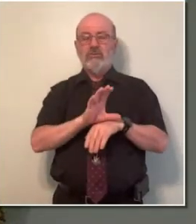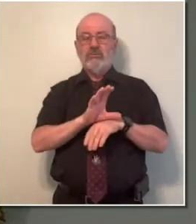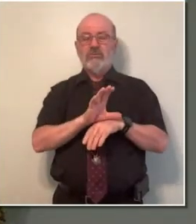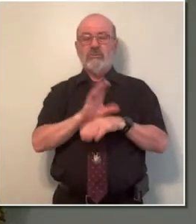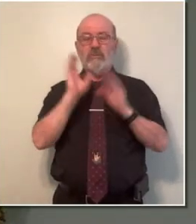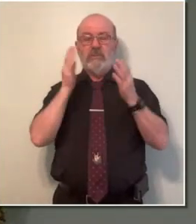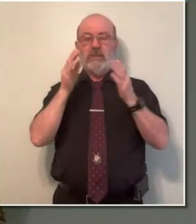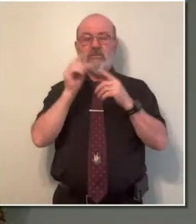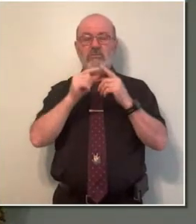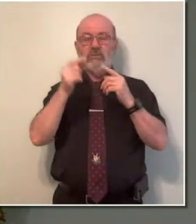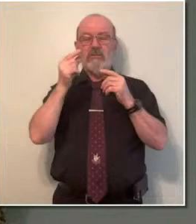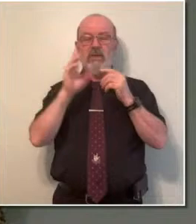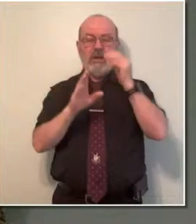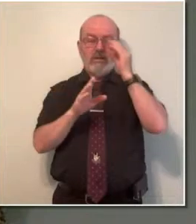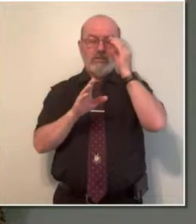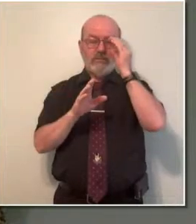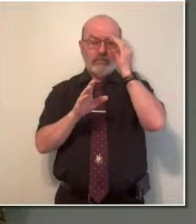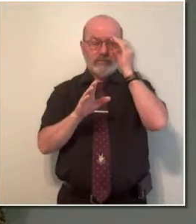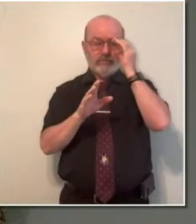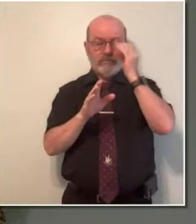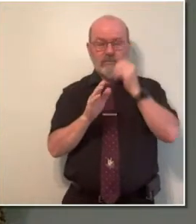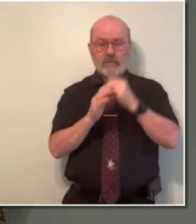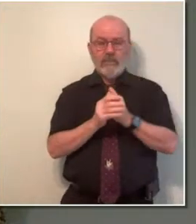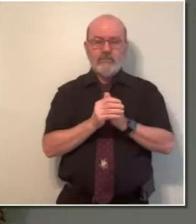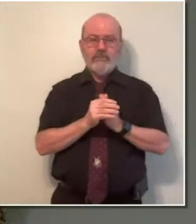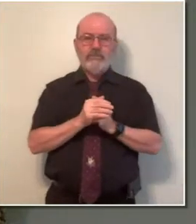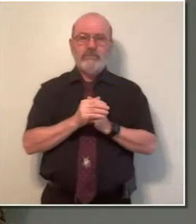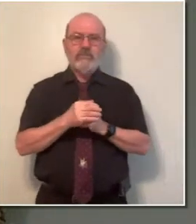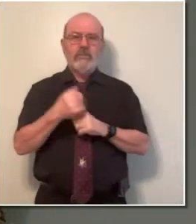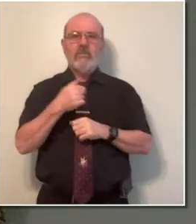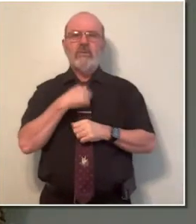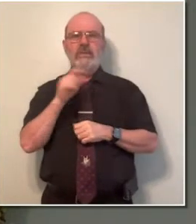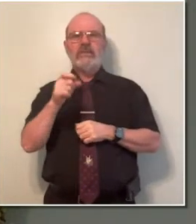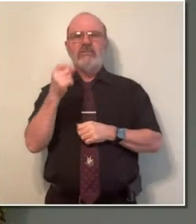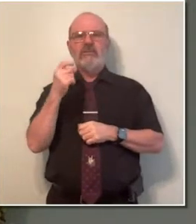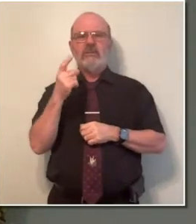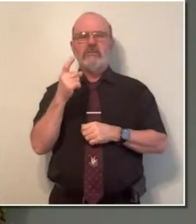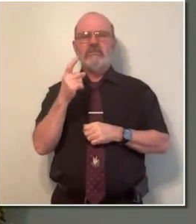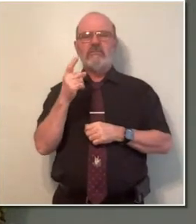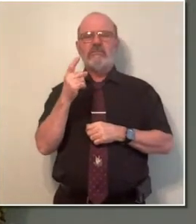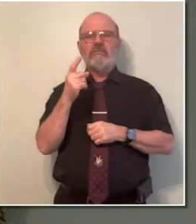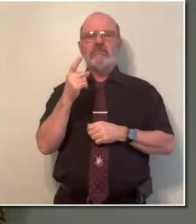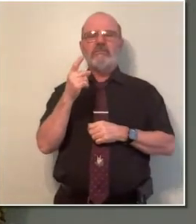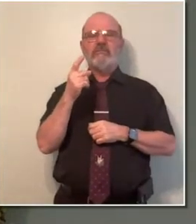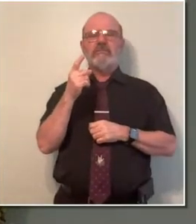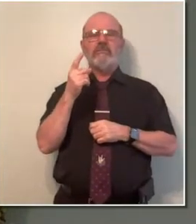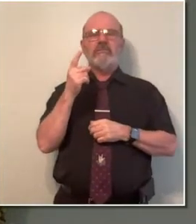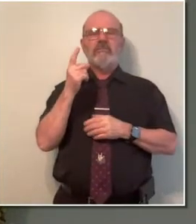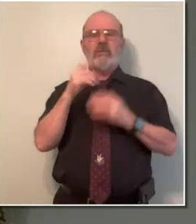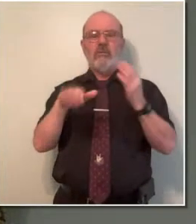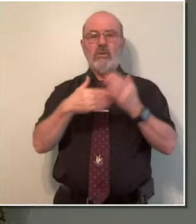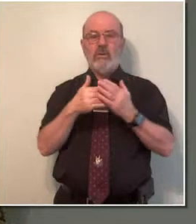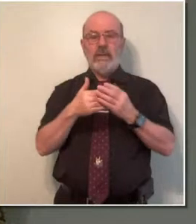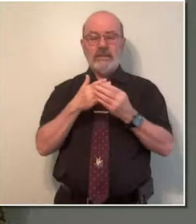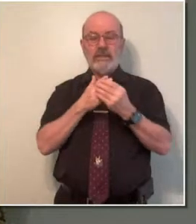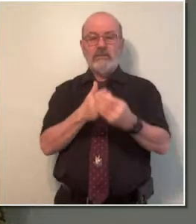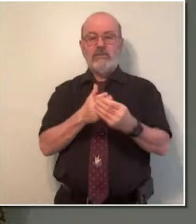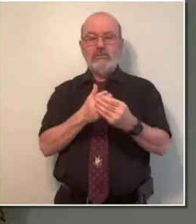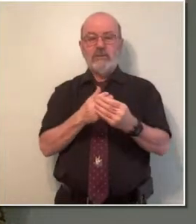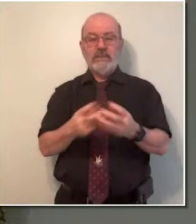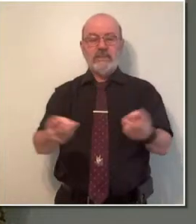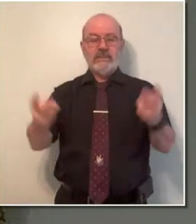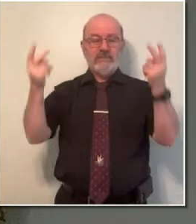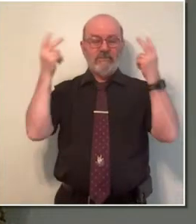word of God. We need to understand that what all of that leads to is vanity